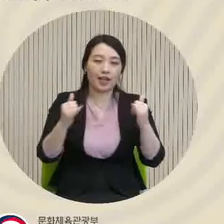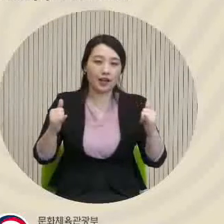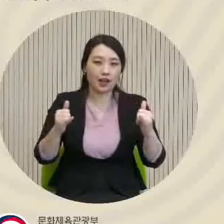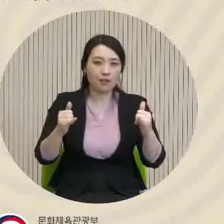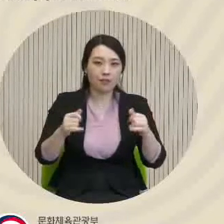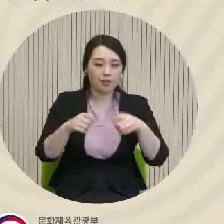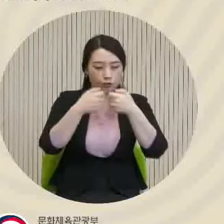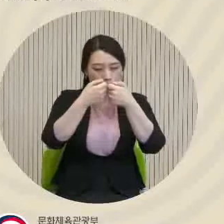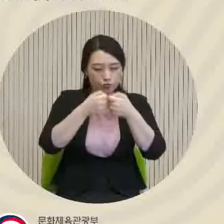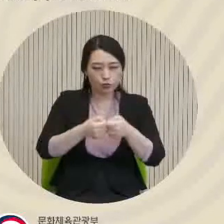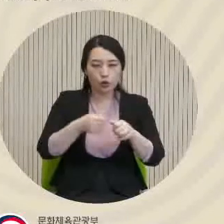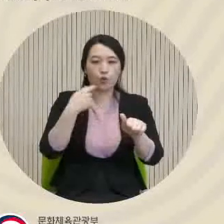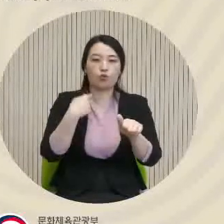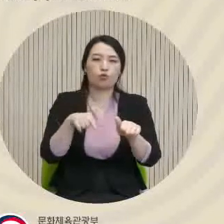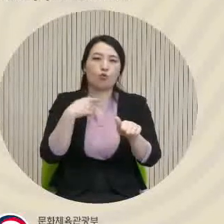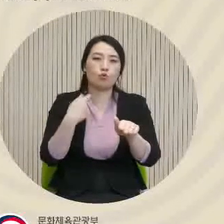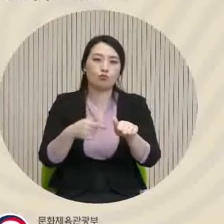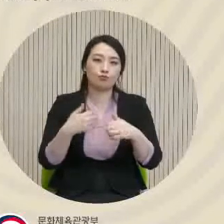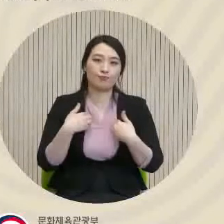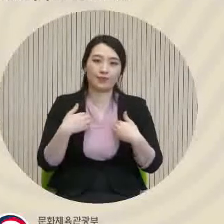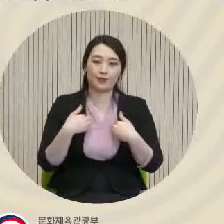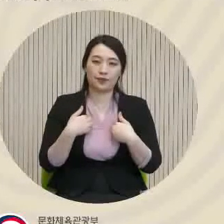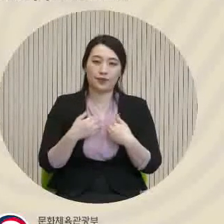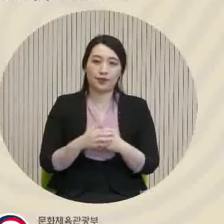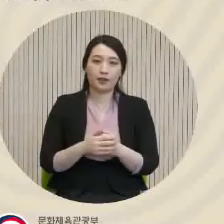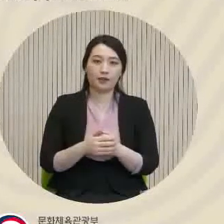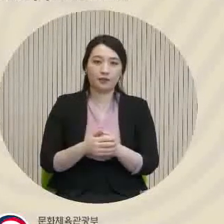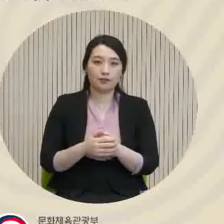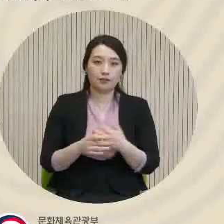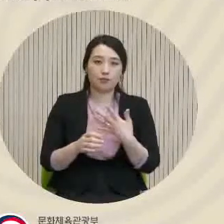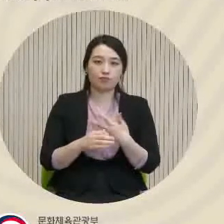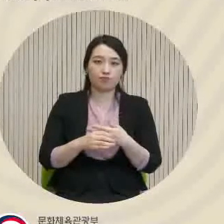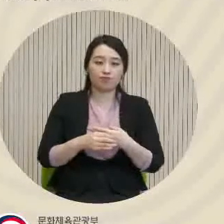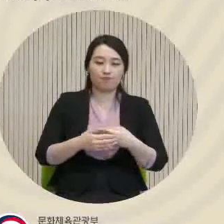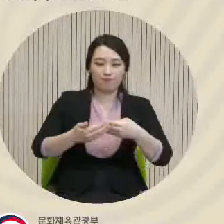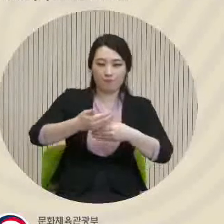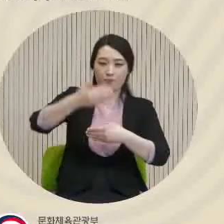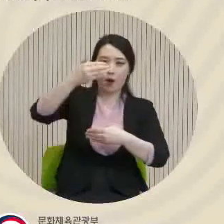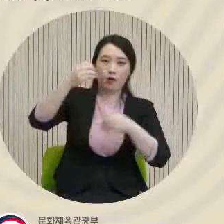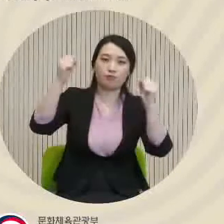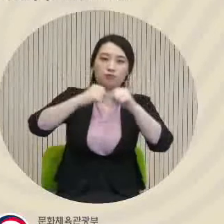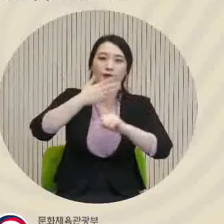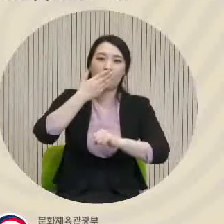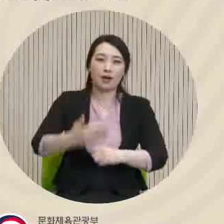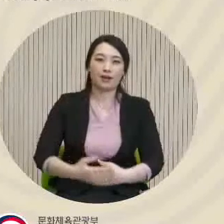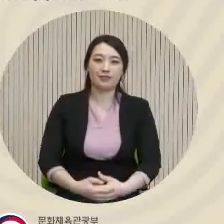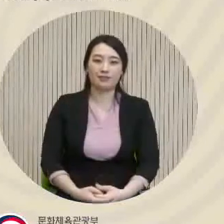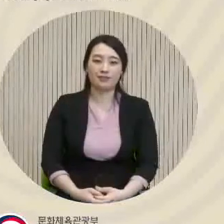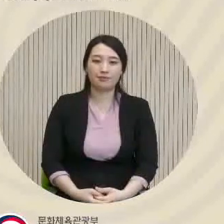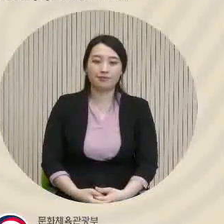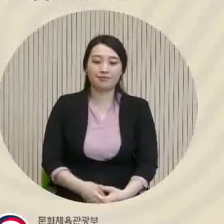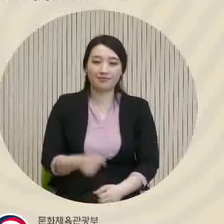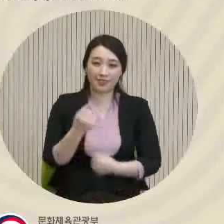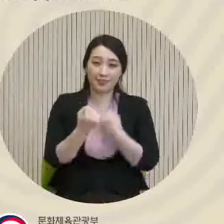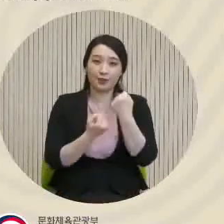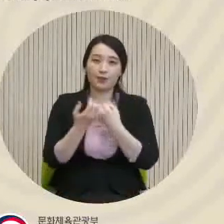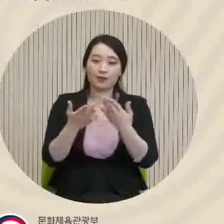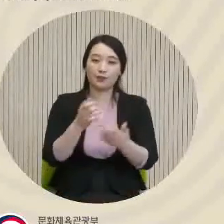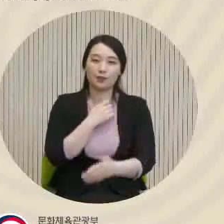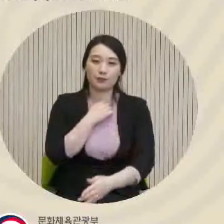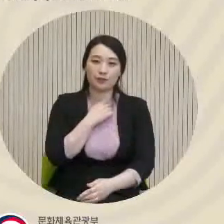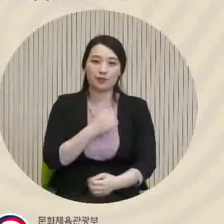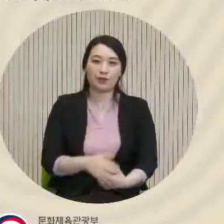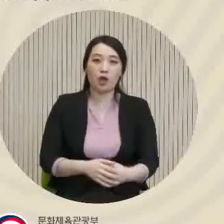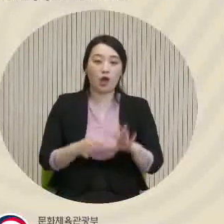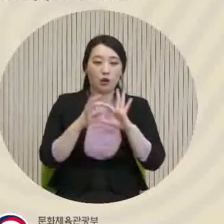the traditional literacy requires the careful coaching in order to